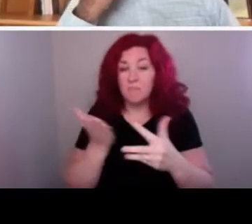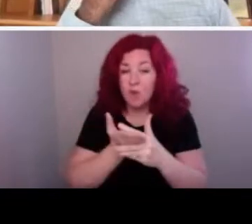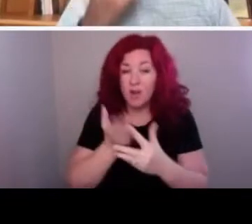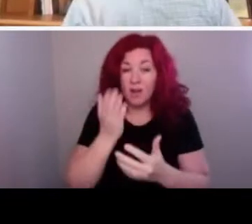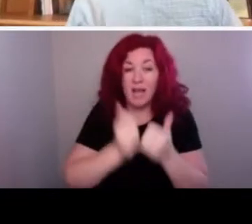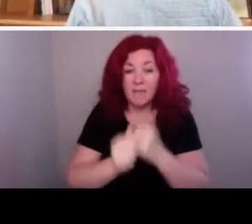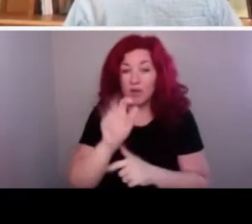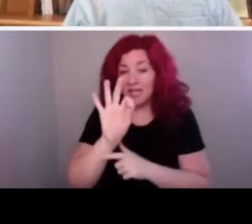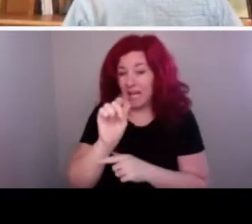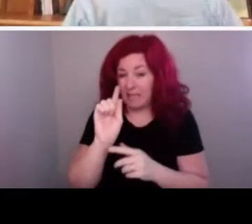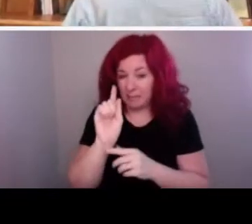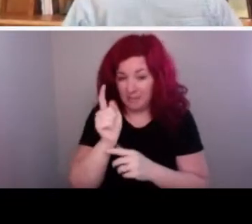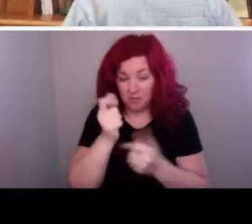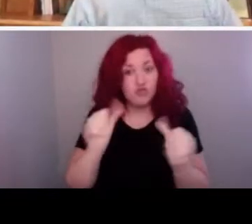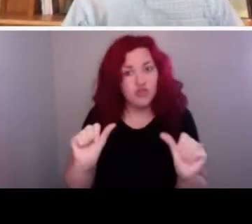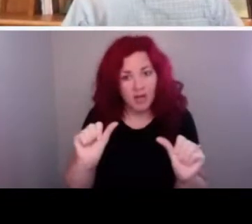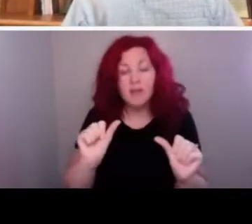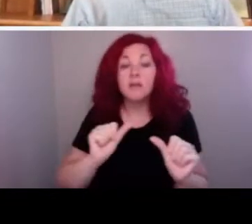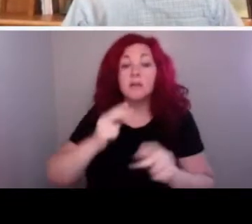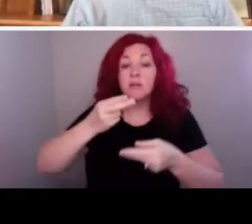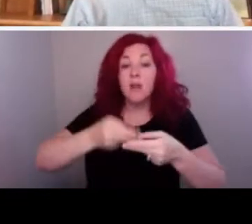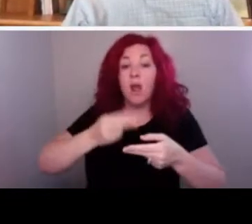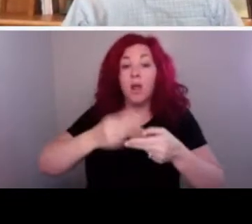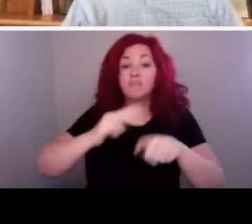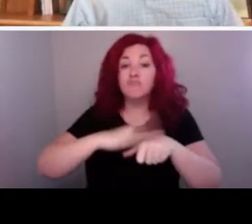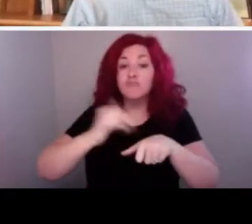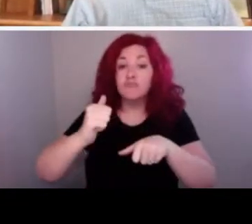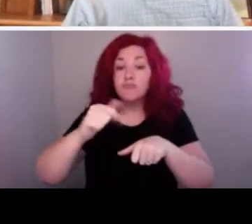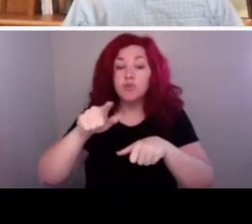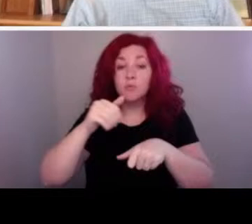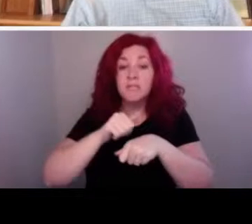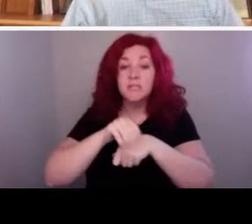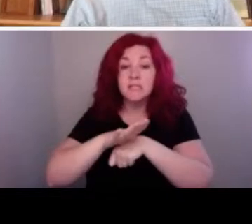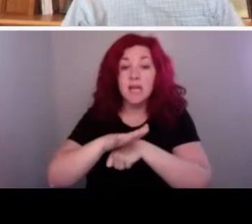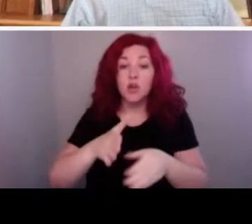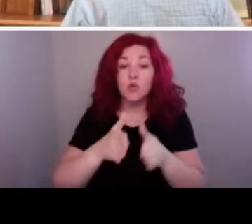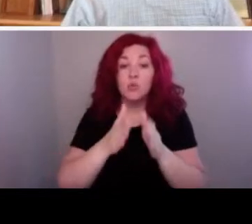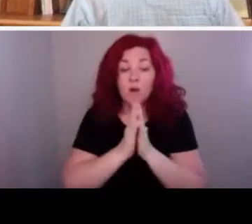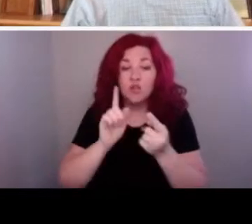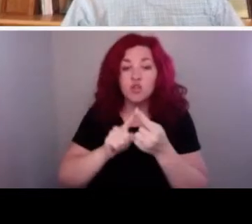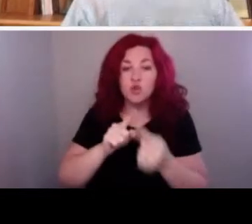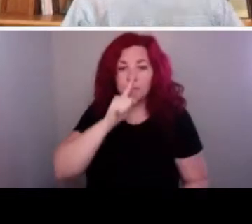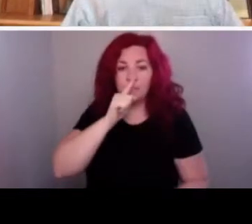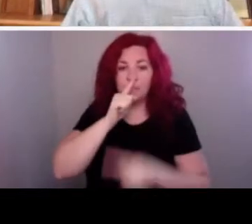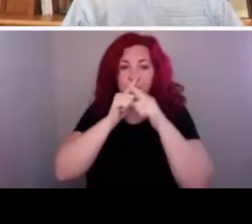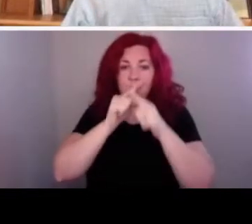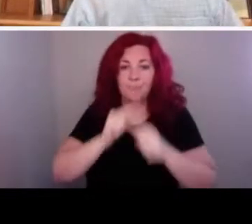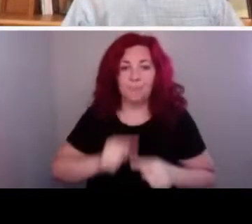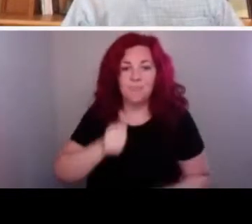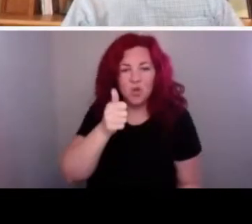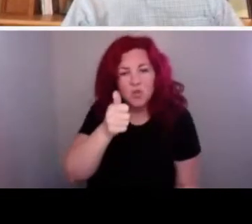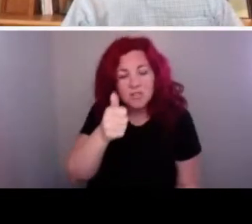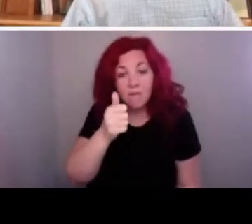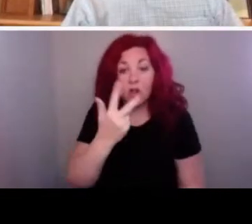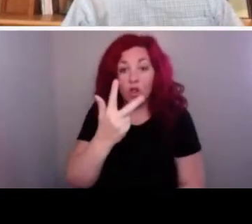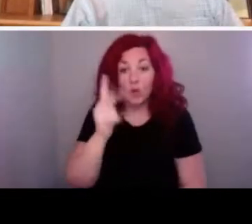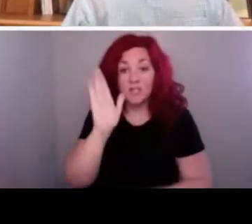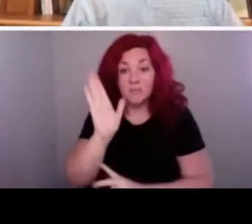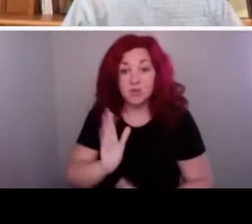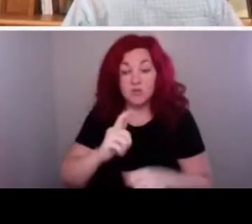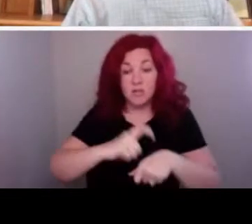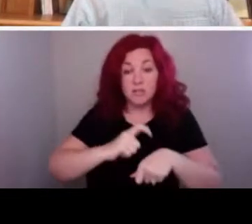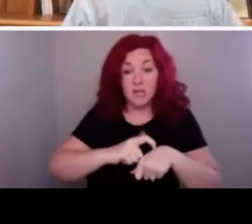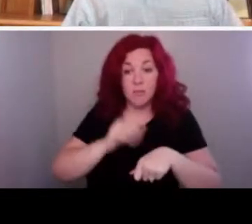90 minutes when your name is called you will be sent a request to unmute yourself three speakers at a time will be